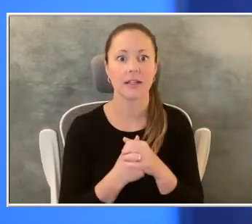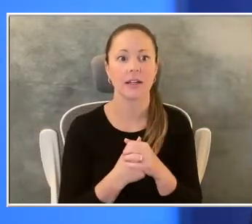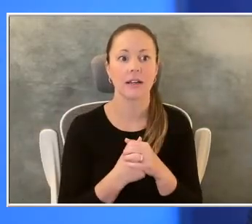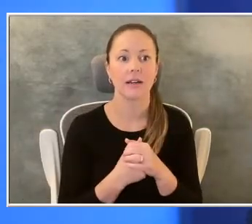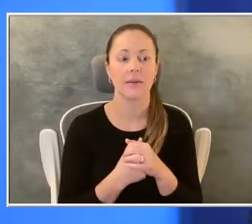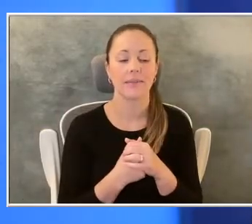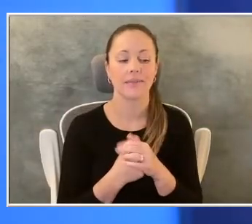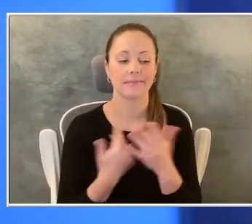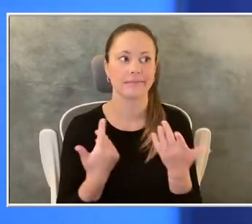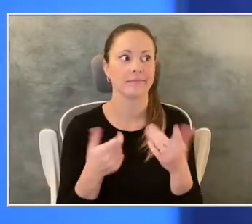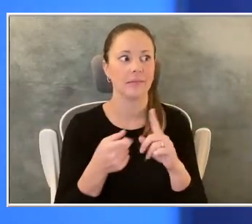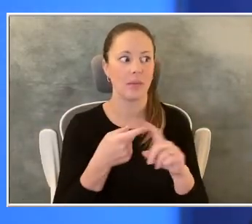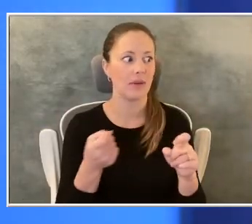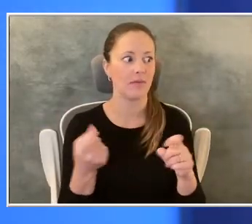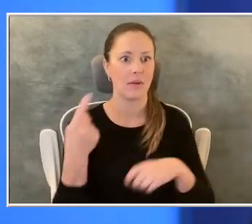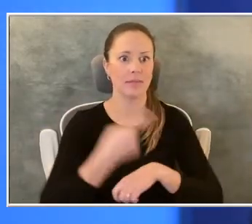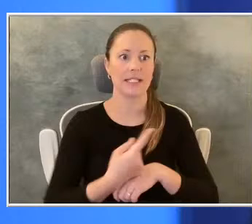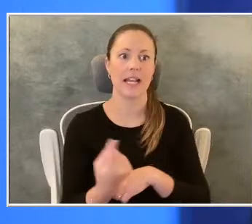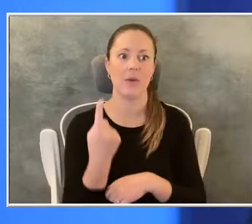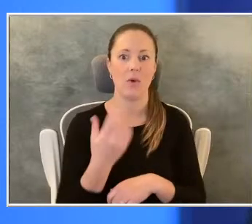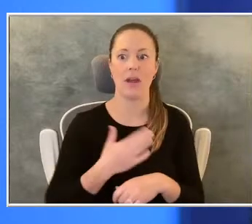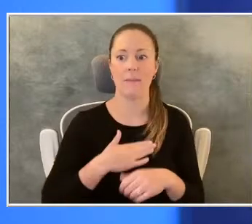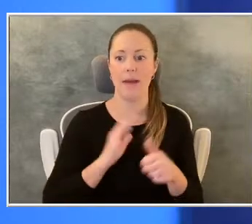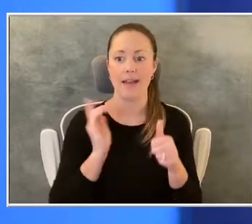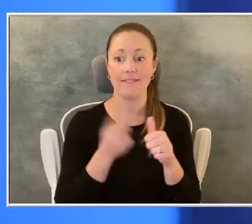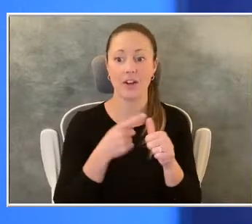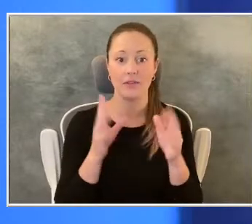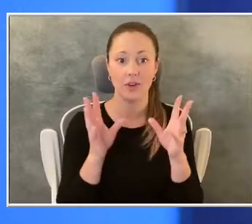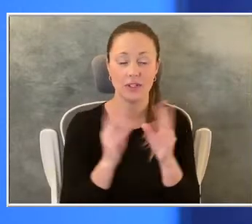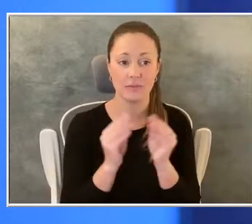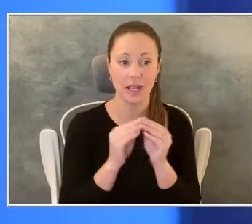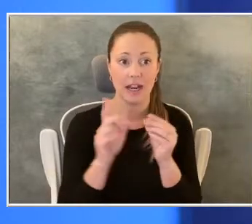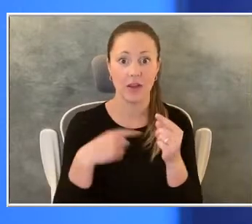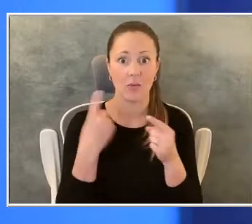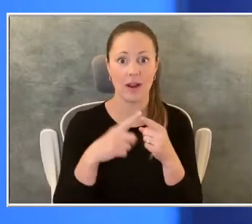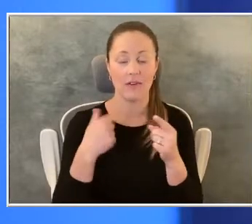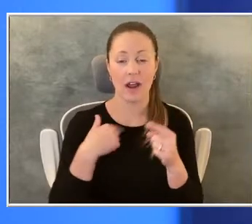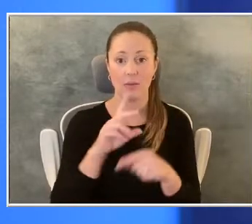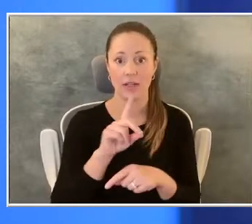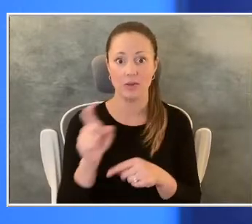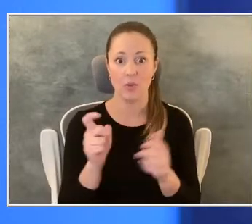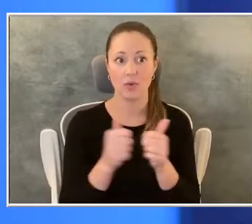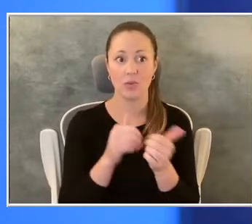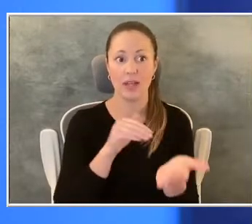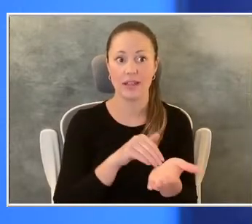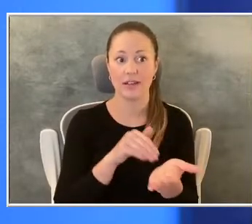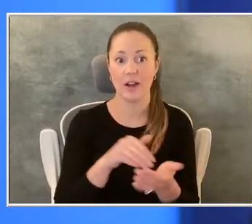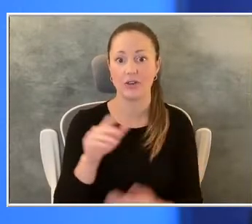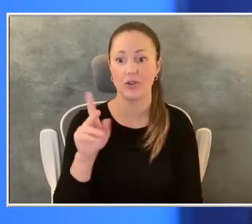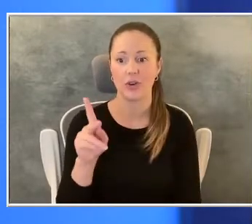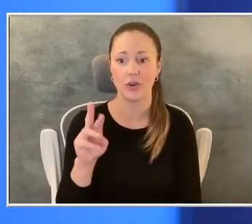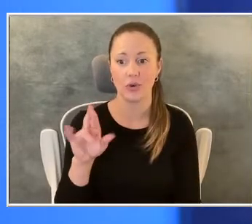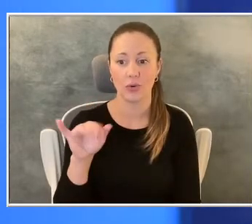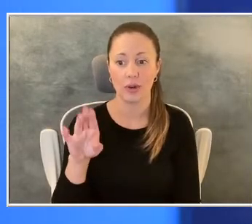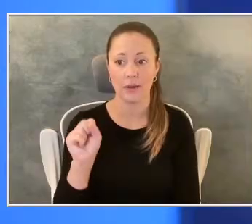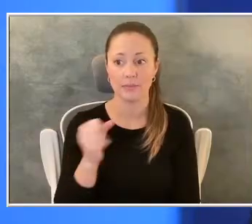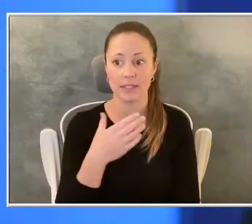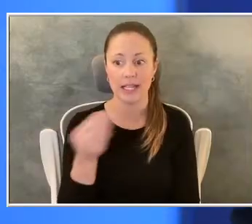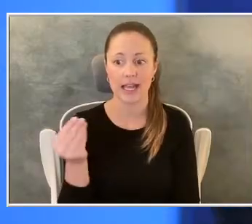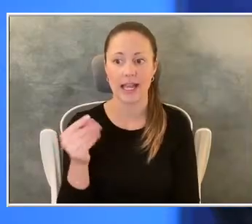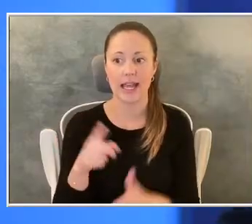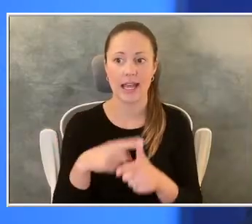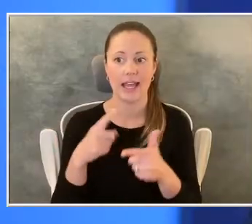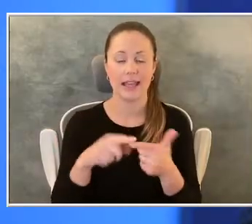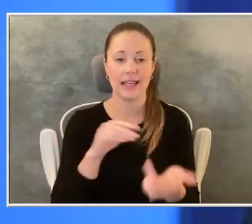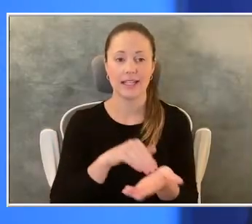one, my very first meeting when I got diagnosed was with Dr. Cribbs and then Dr.